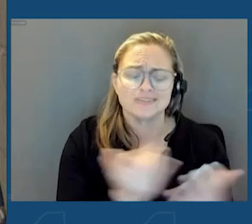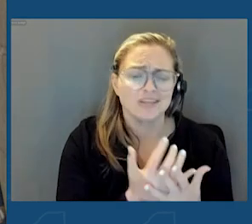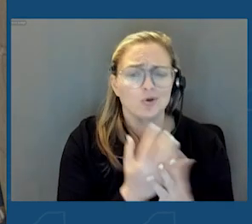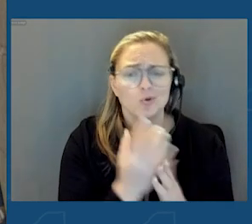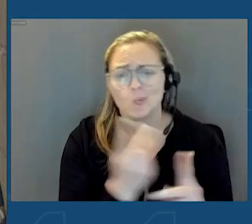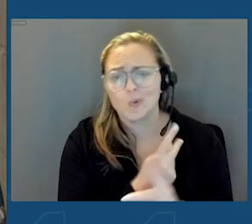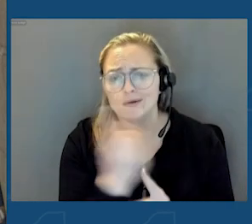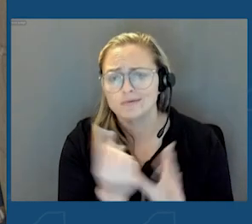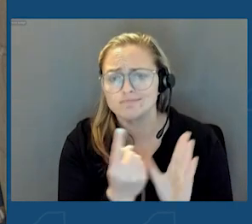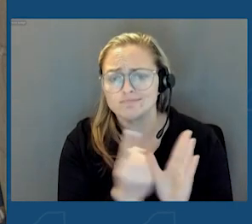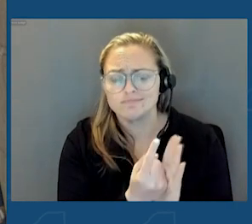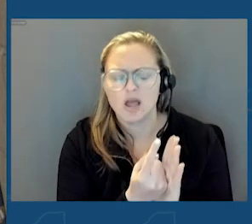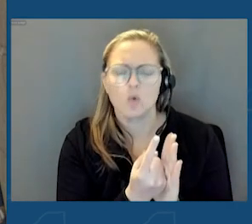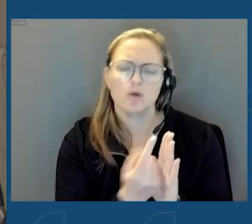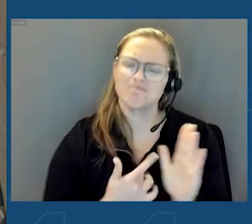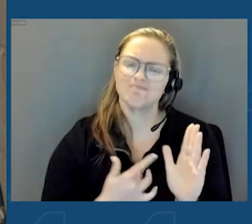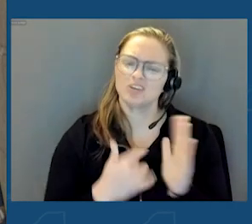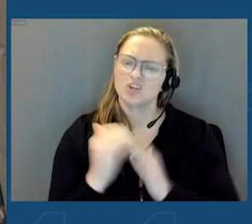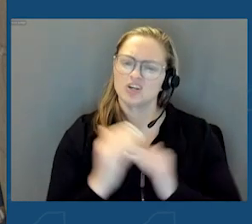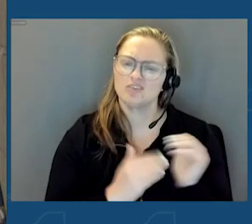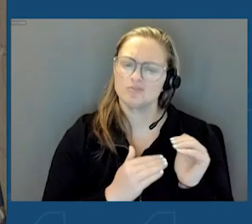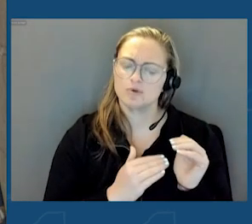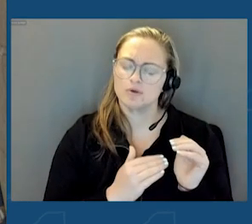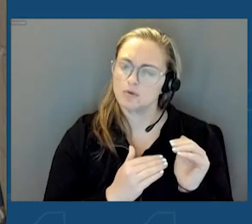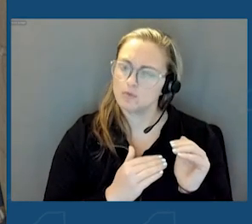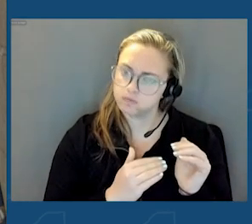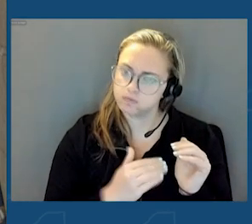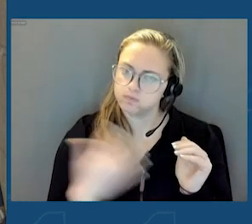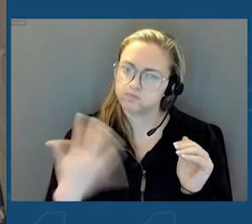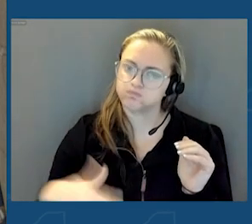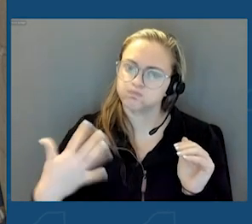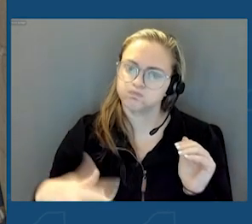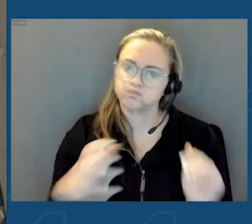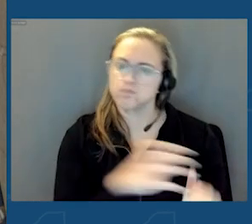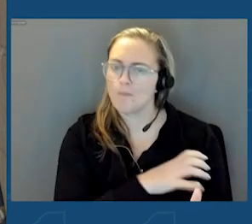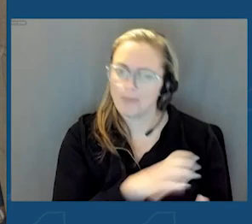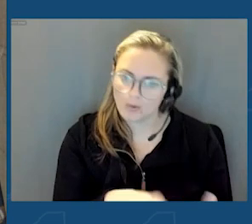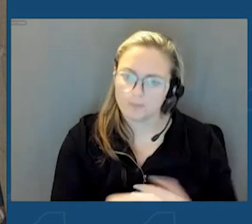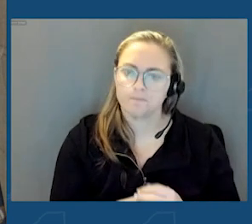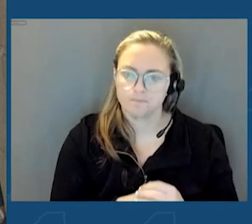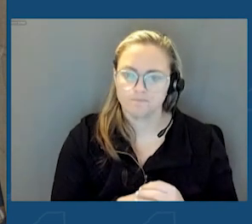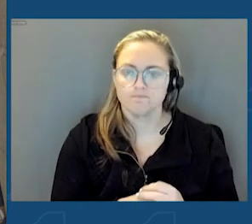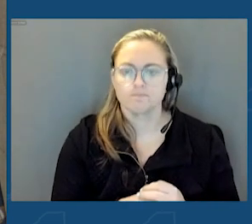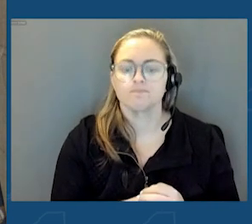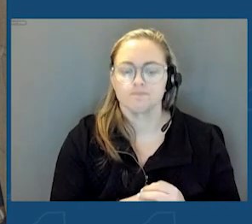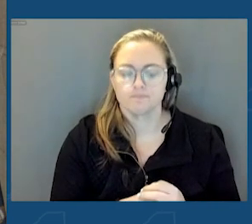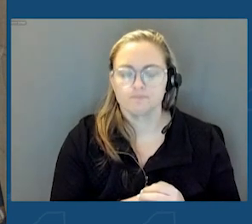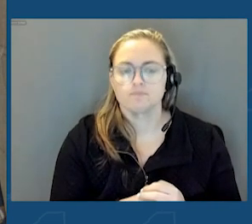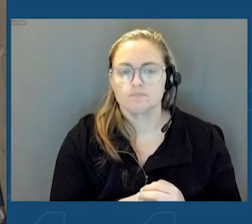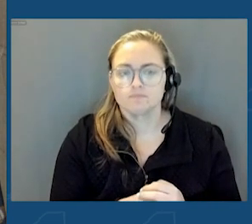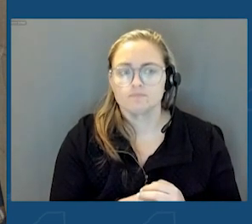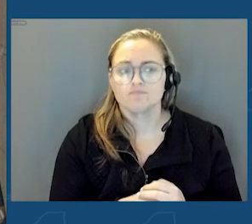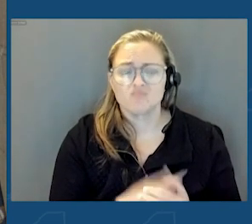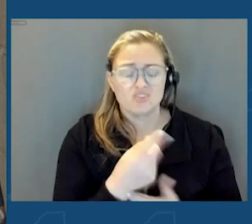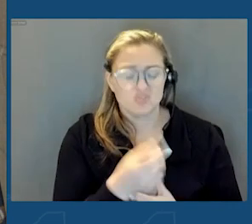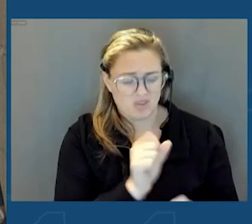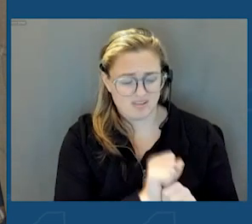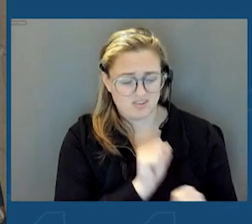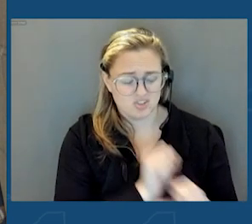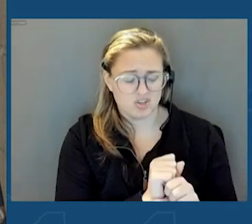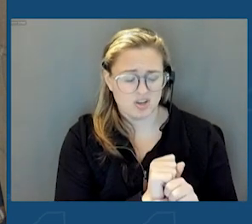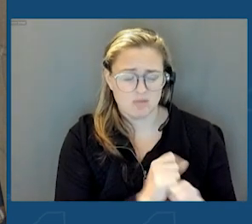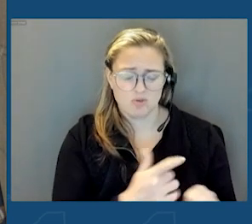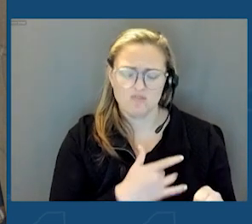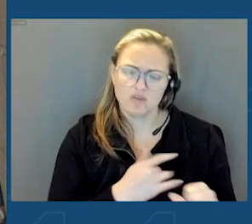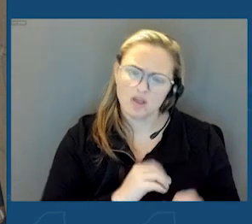give them some comfort, that is powerful. To me, there's no calling as rewarding as that, as much as it's so hard